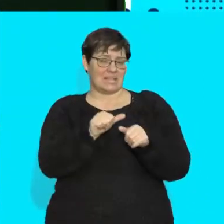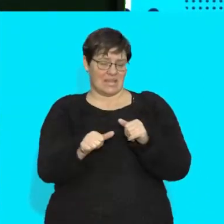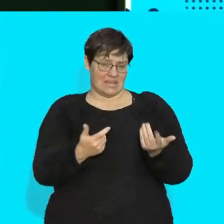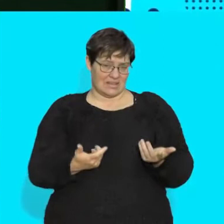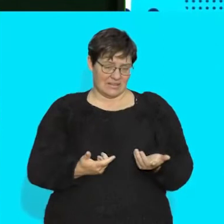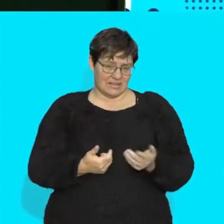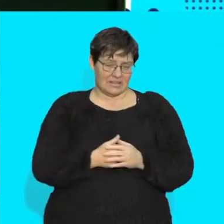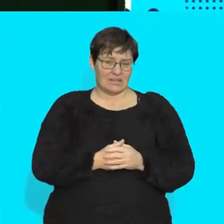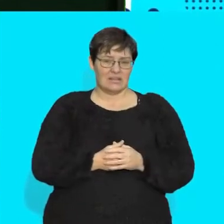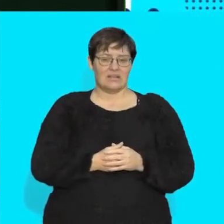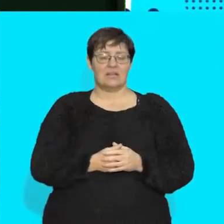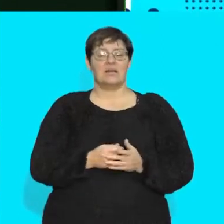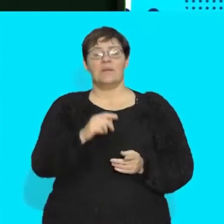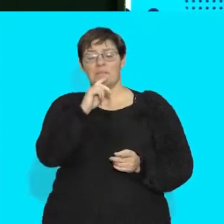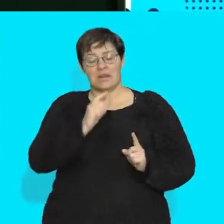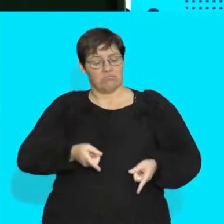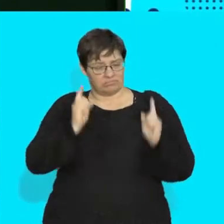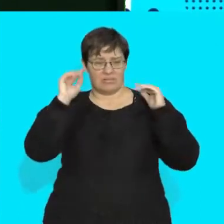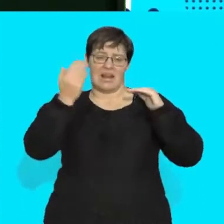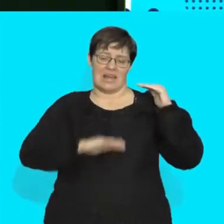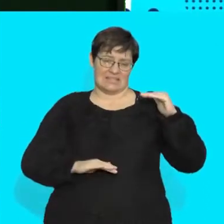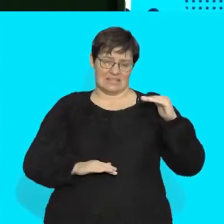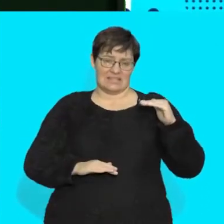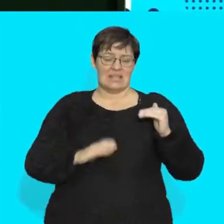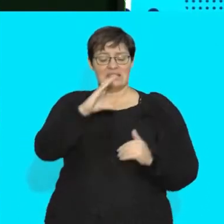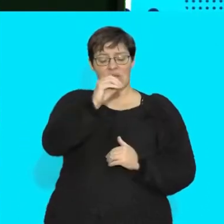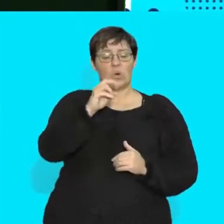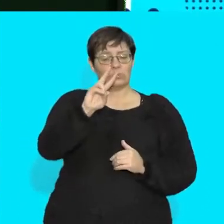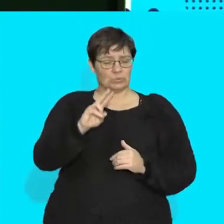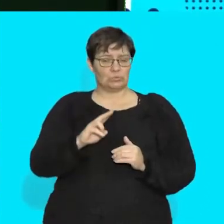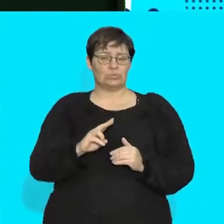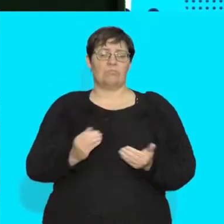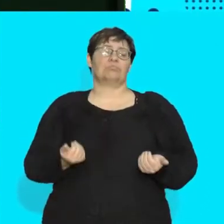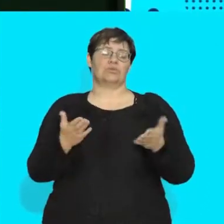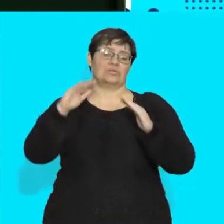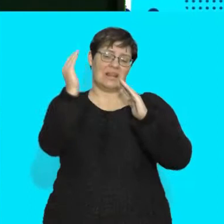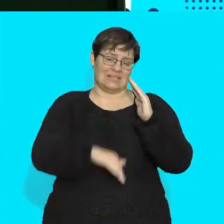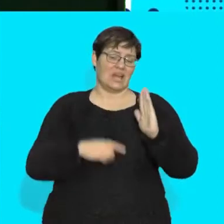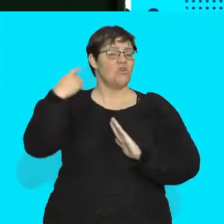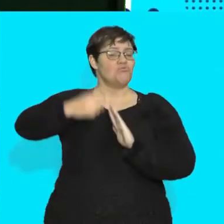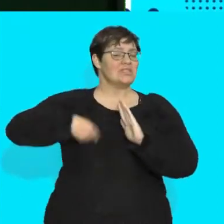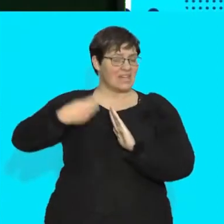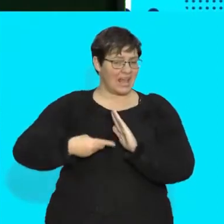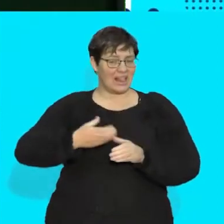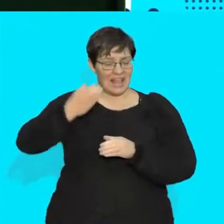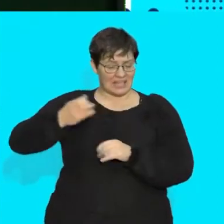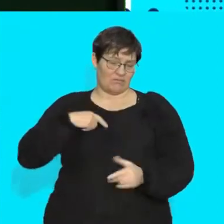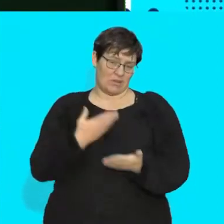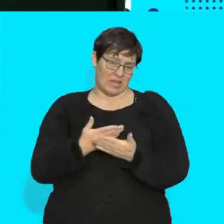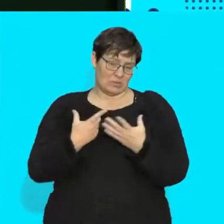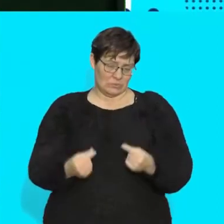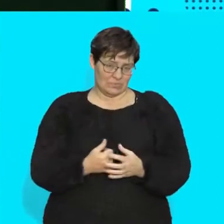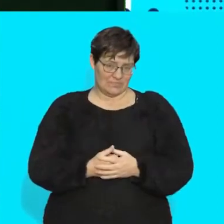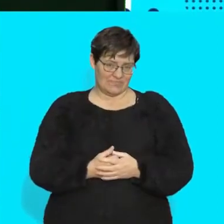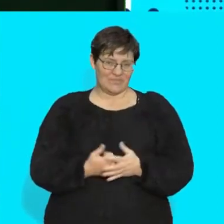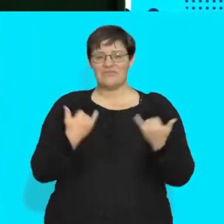friendly. It's more environmentally friendly, less hazardous, less carbon dioxide, and so recycle your aluminium